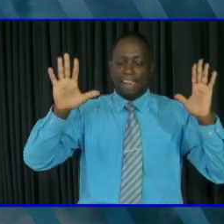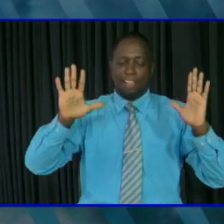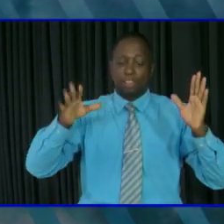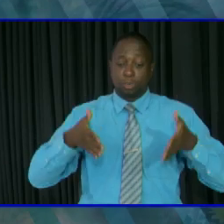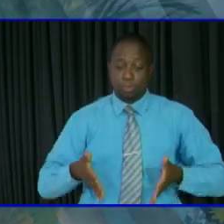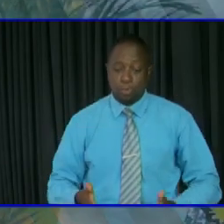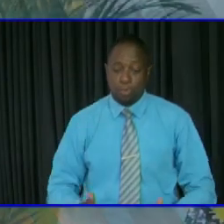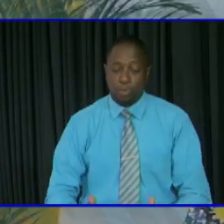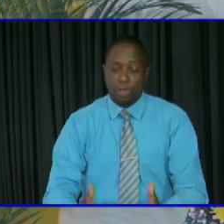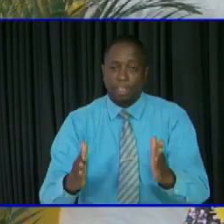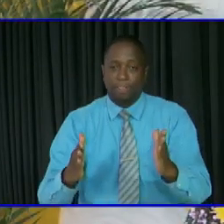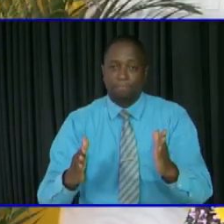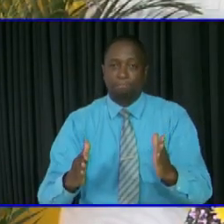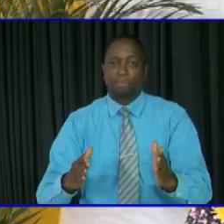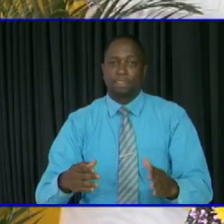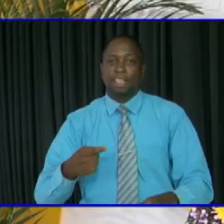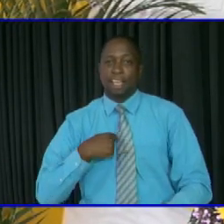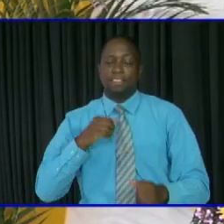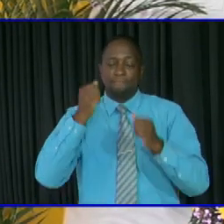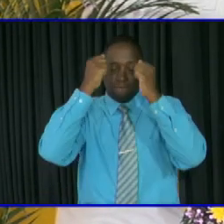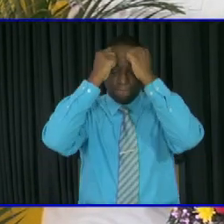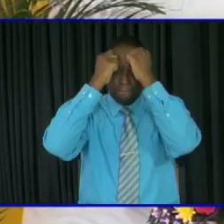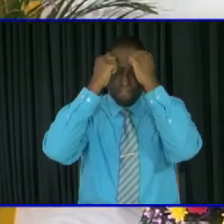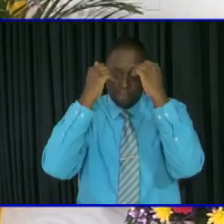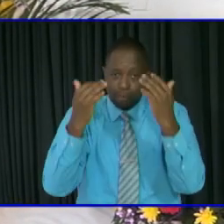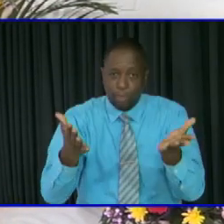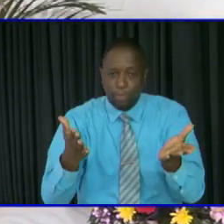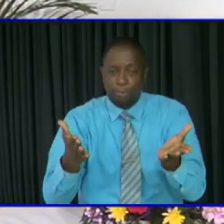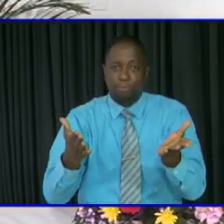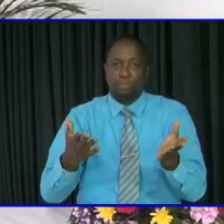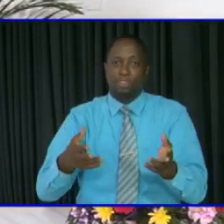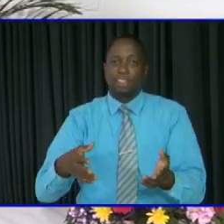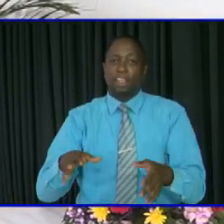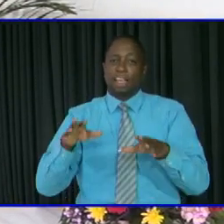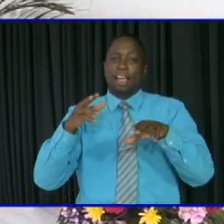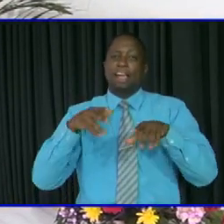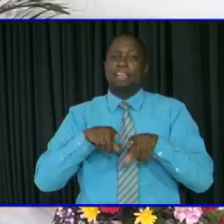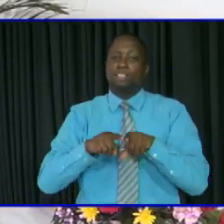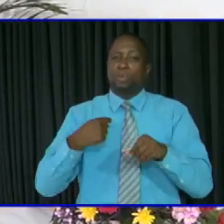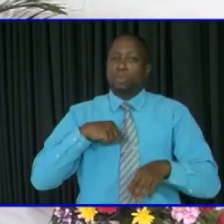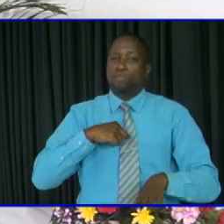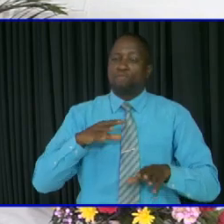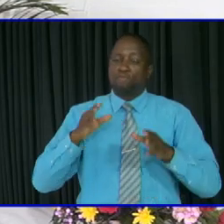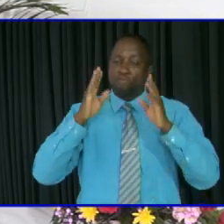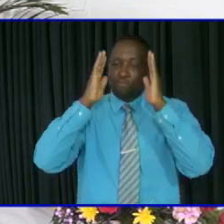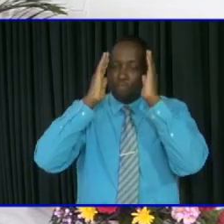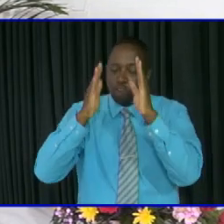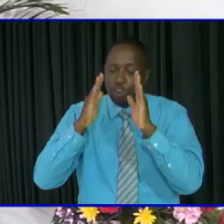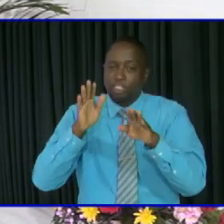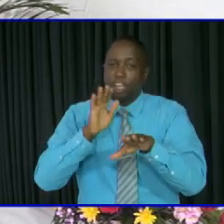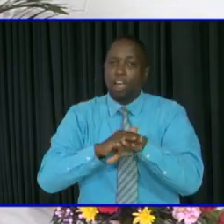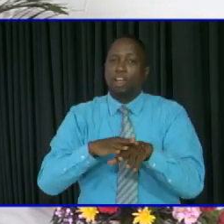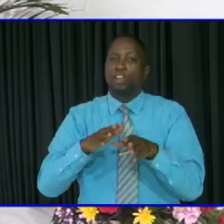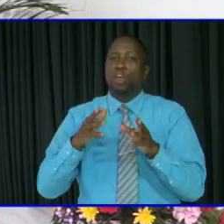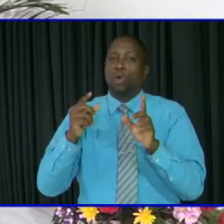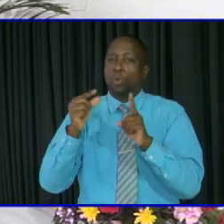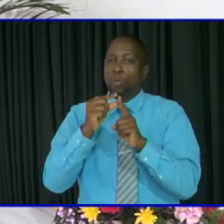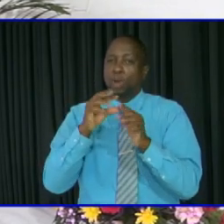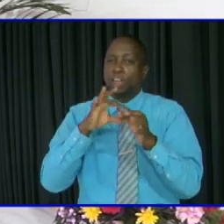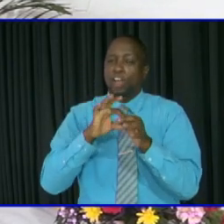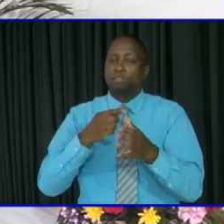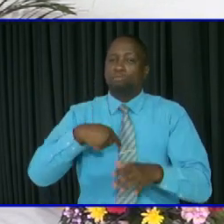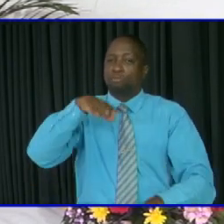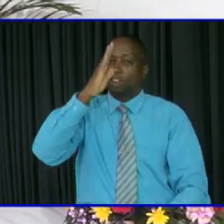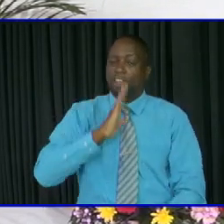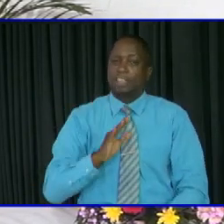submit then, my beloved brothers and sisters, looking at the word of God as a lamp unto your feet, it suggests that if you